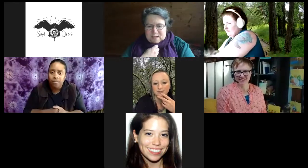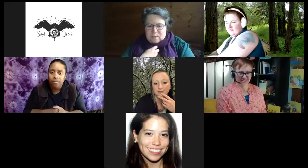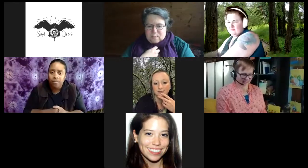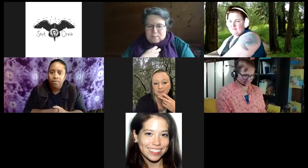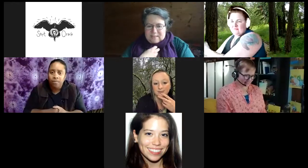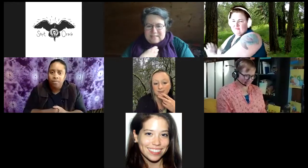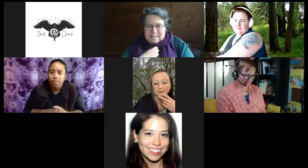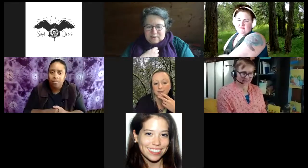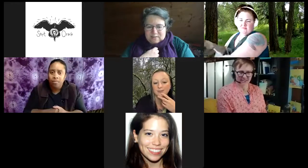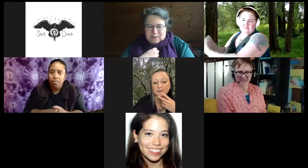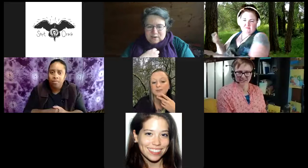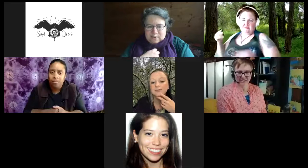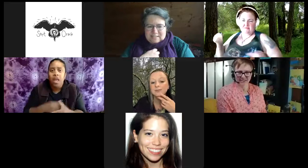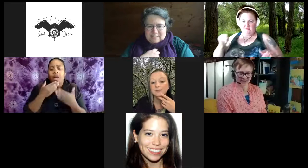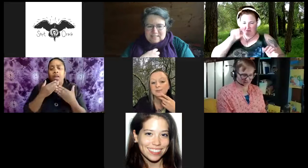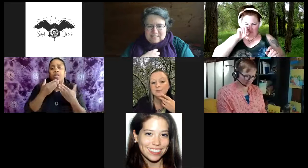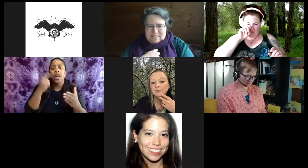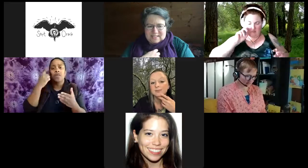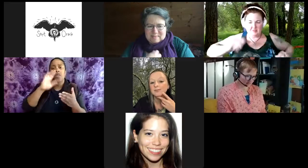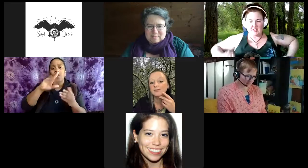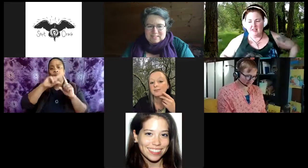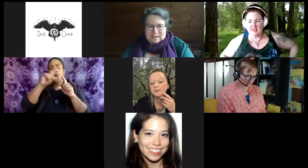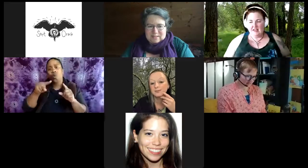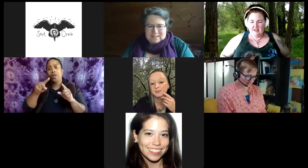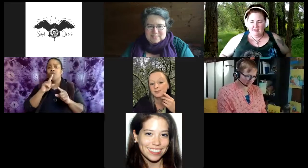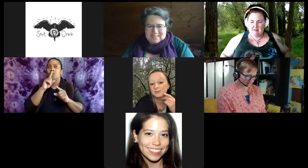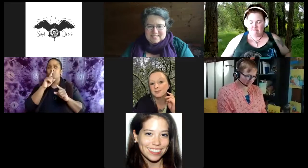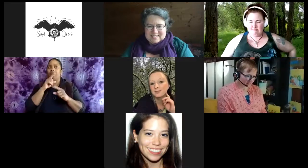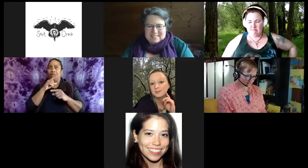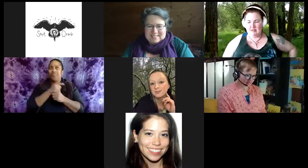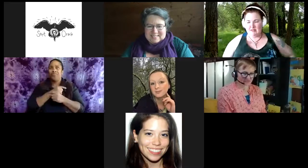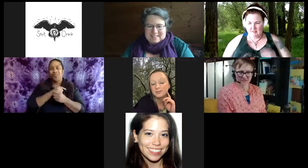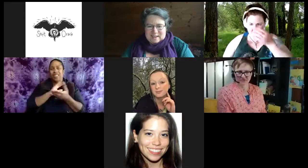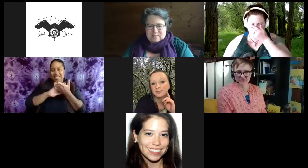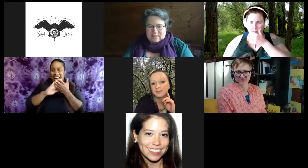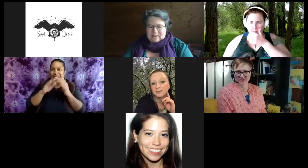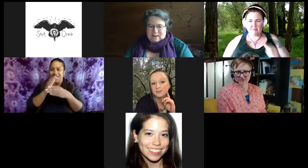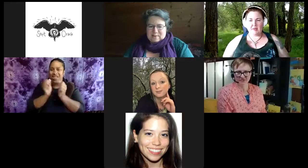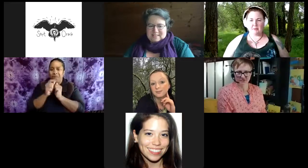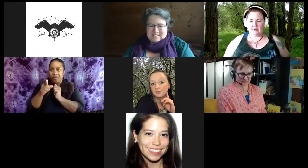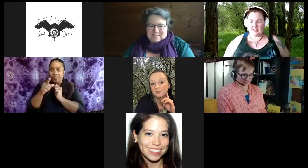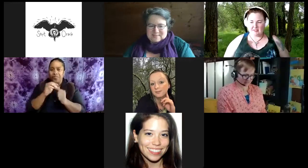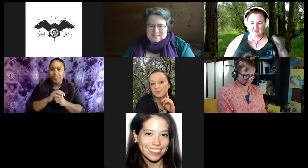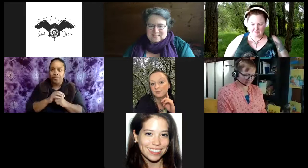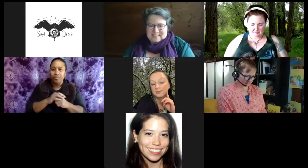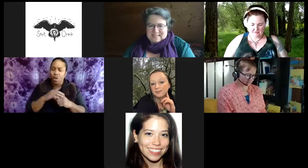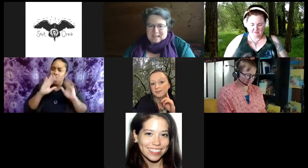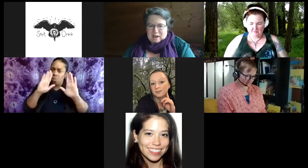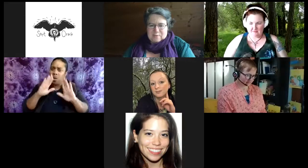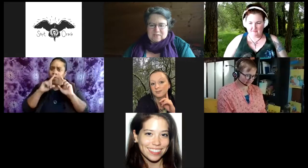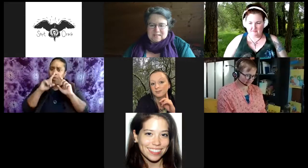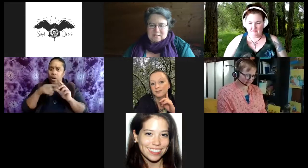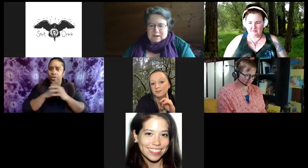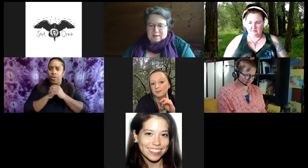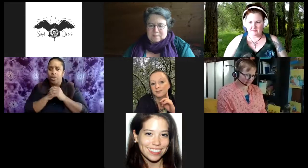Nope. Well, thanks so much for your question. It was lovely to be able to share with you. And a lovely, great question. And